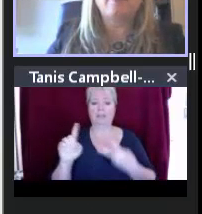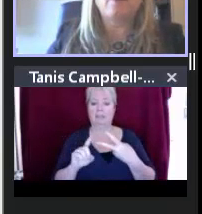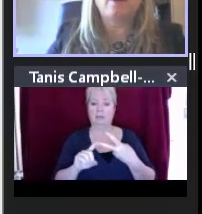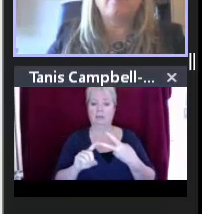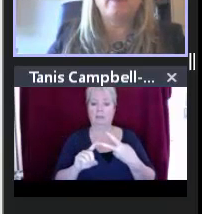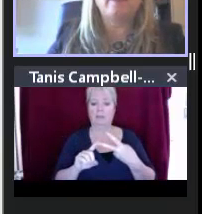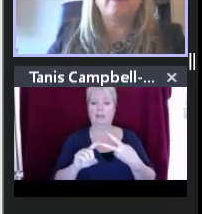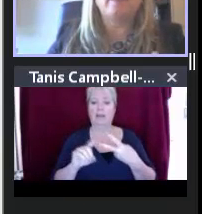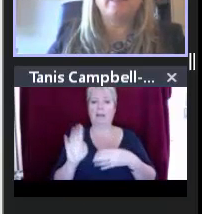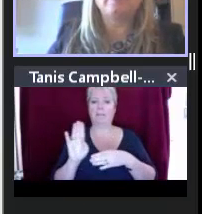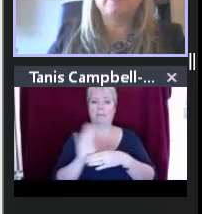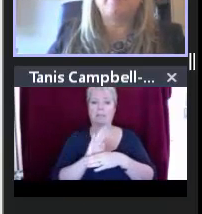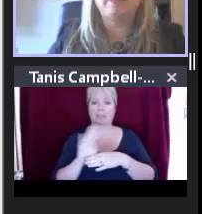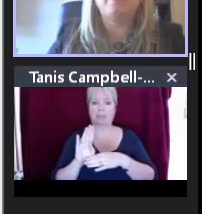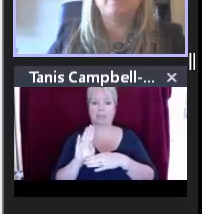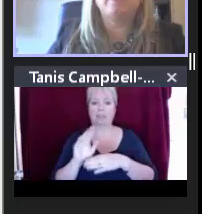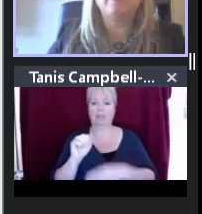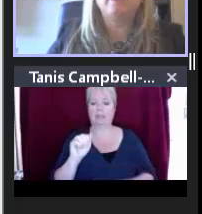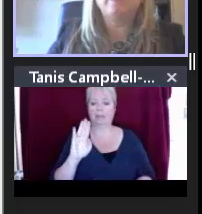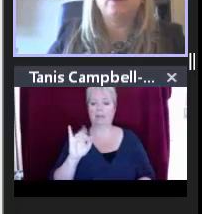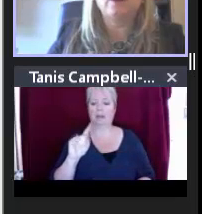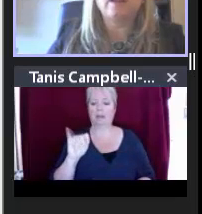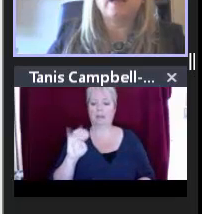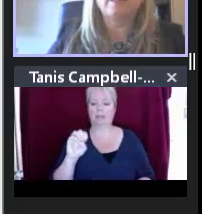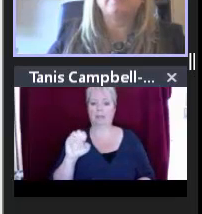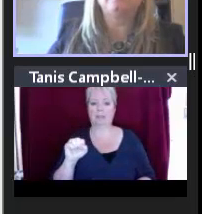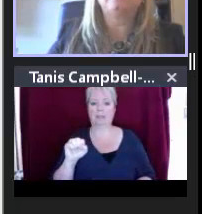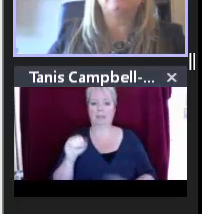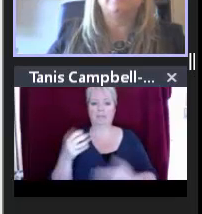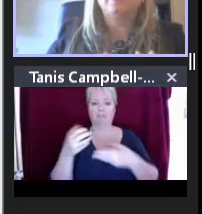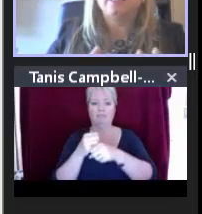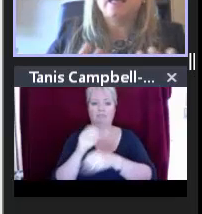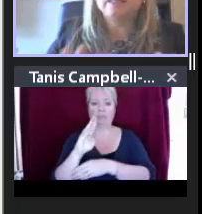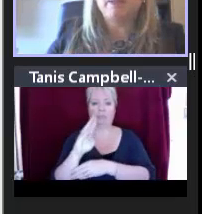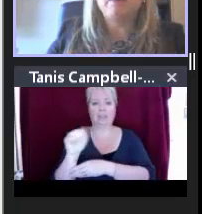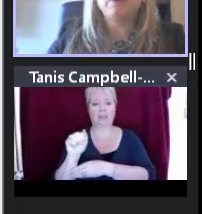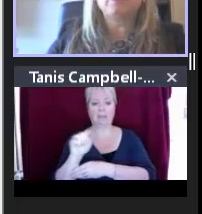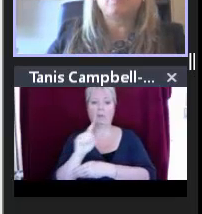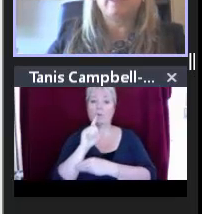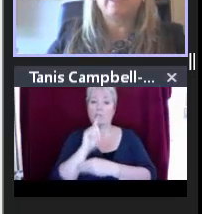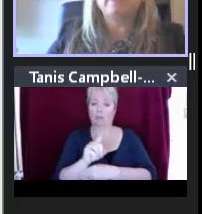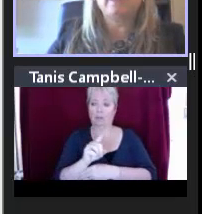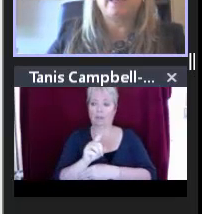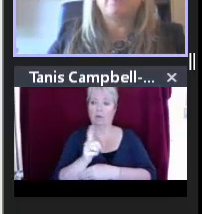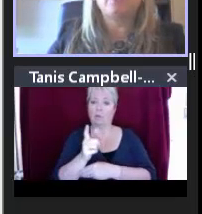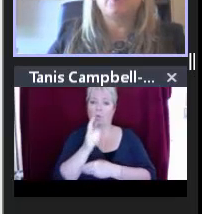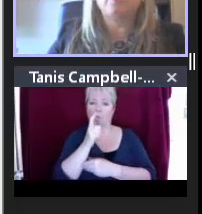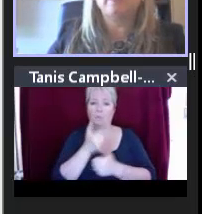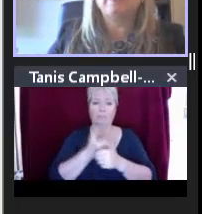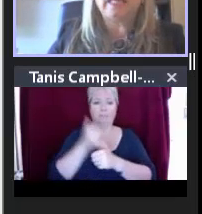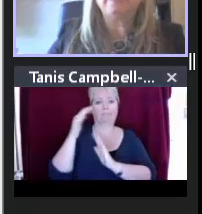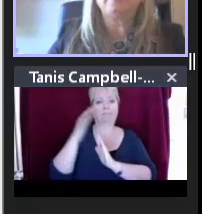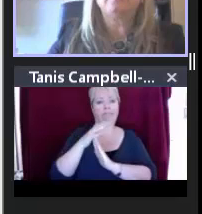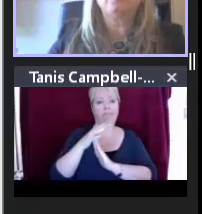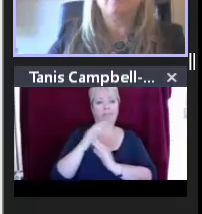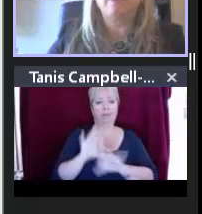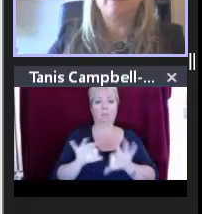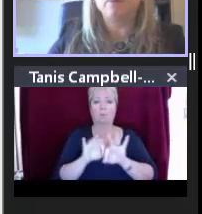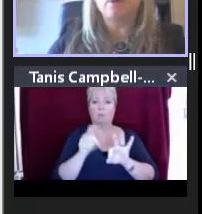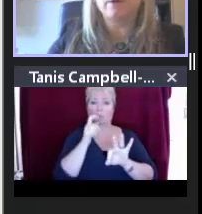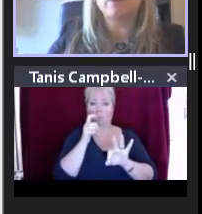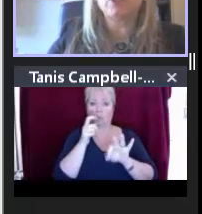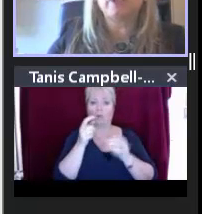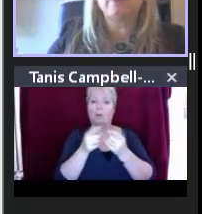But really at the heart of it is the people, is our clients, is people just working together to really key into